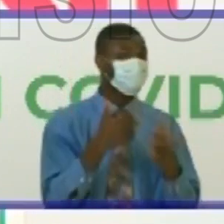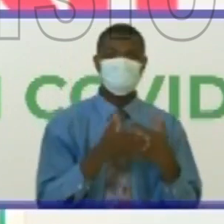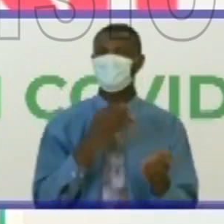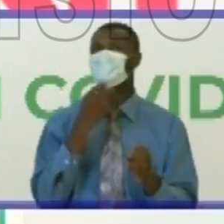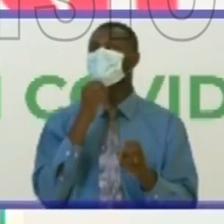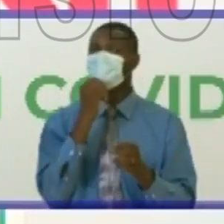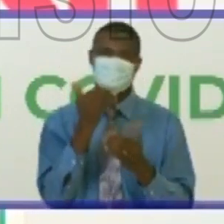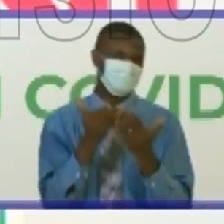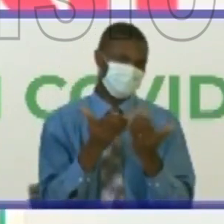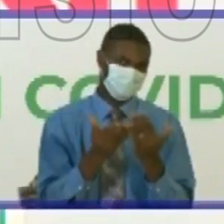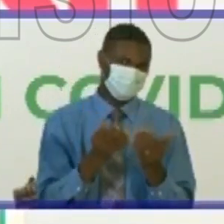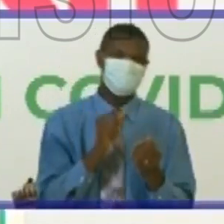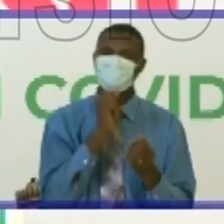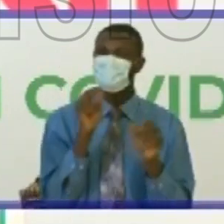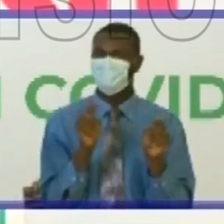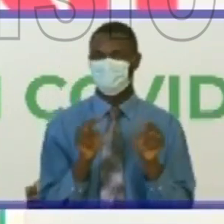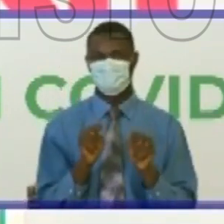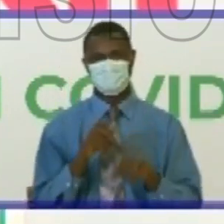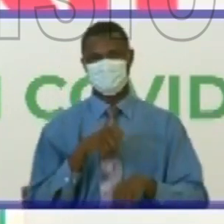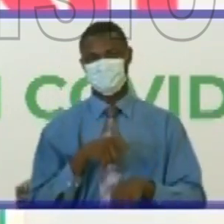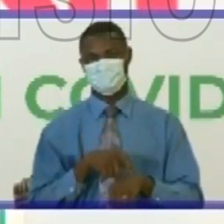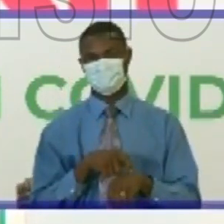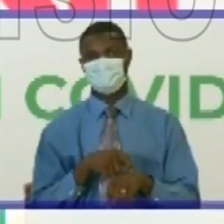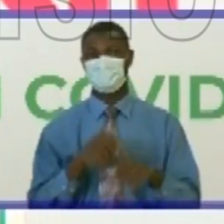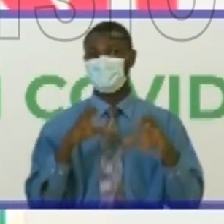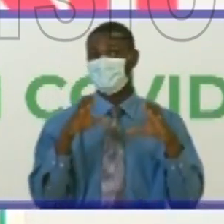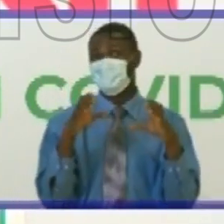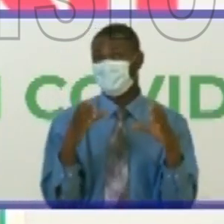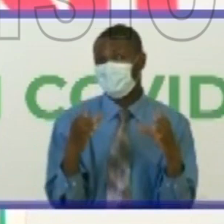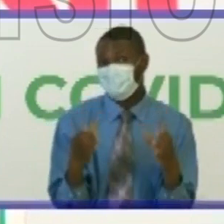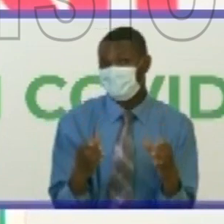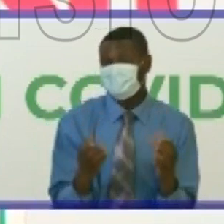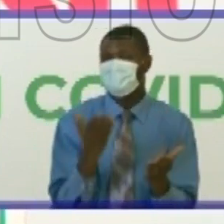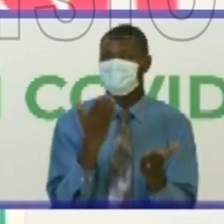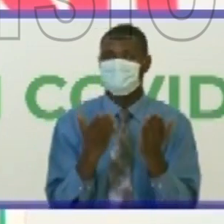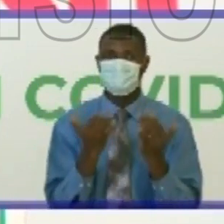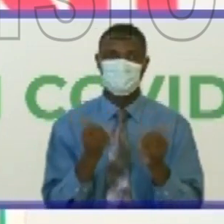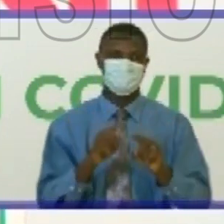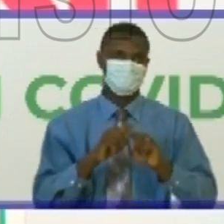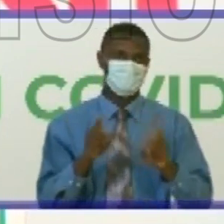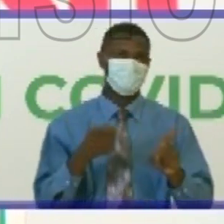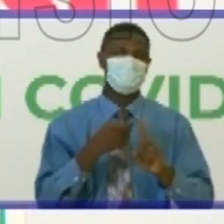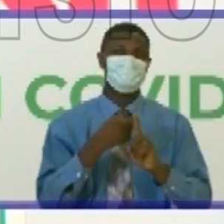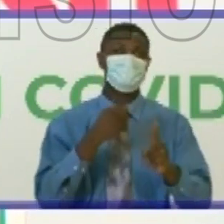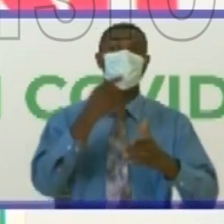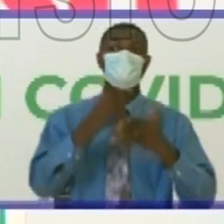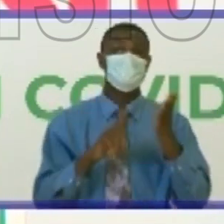all of us. It's not a normal period. Class attendance will most likely be different from what it used